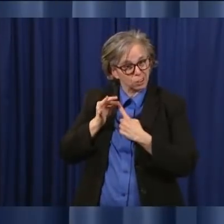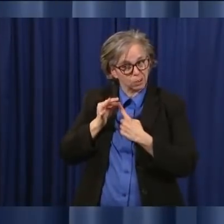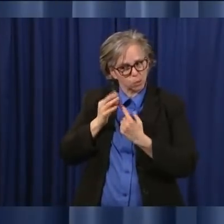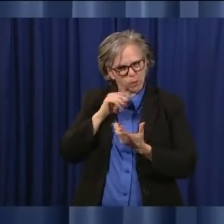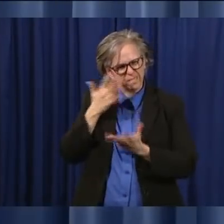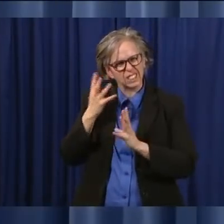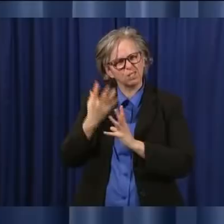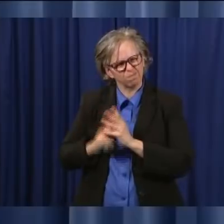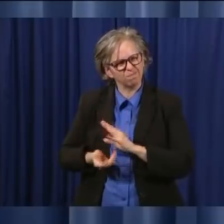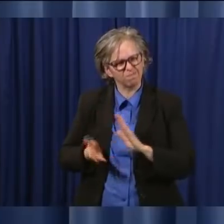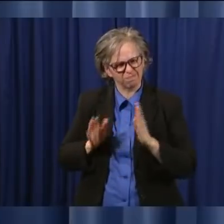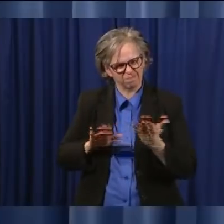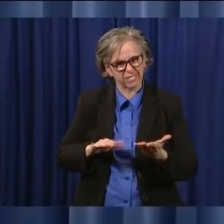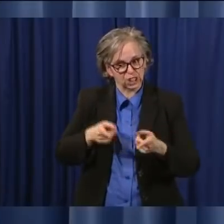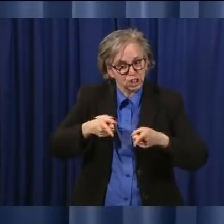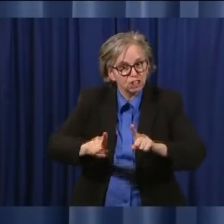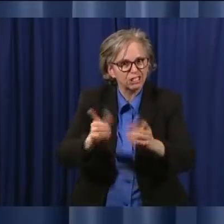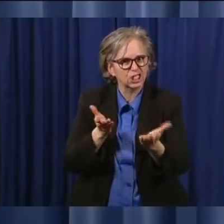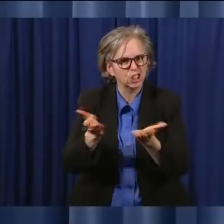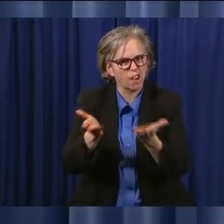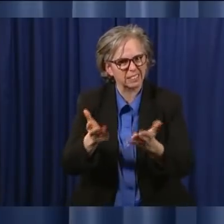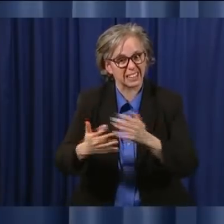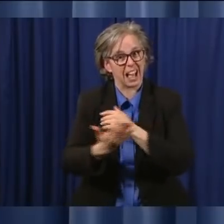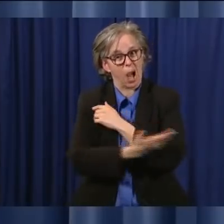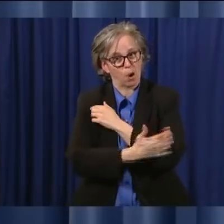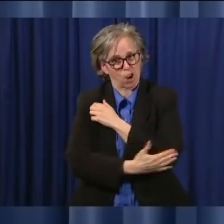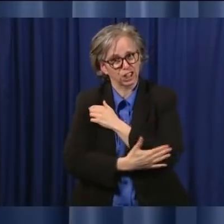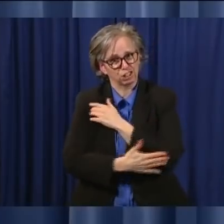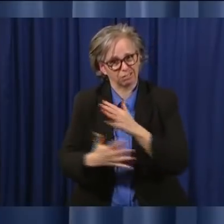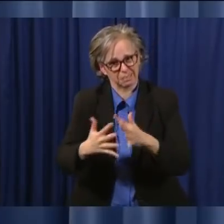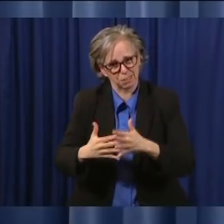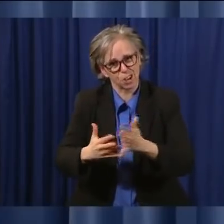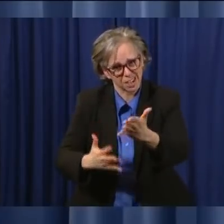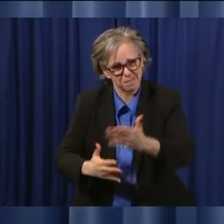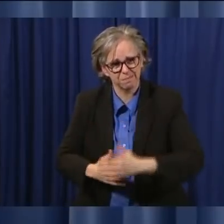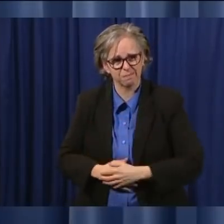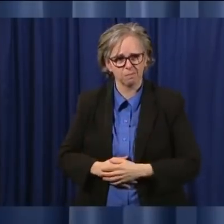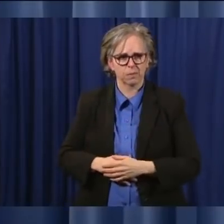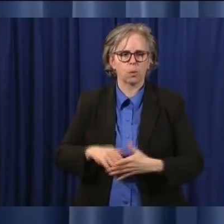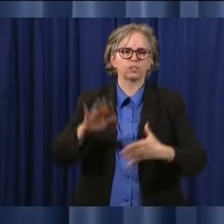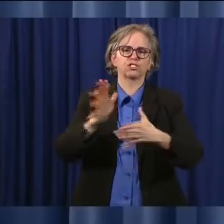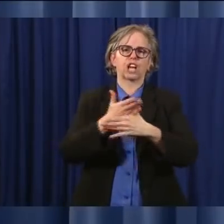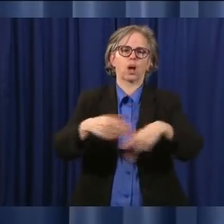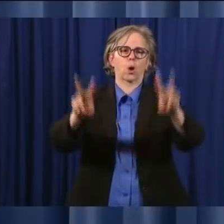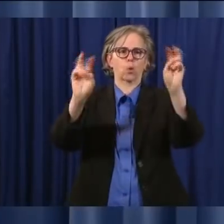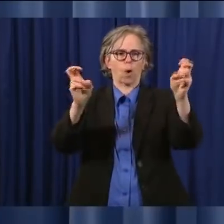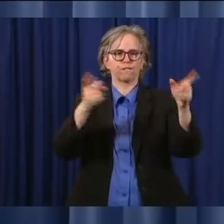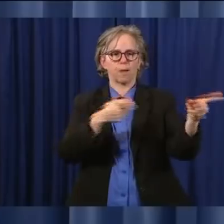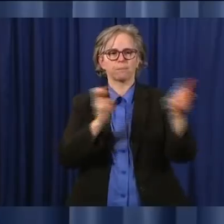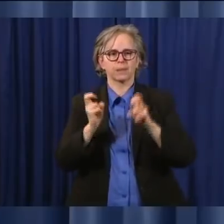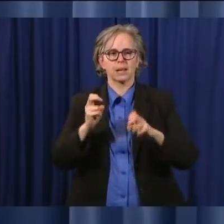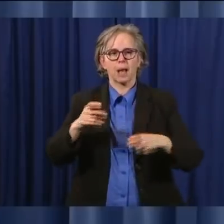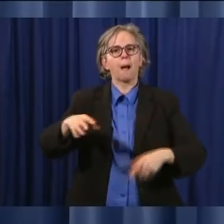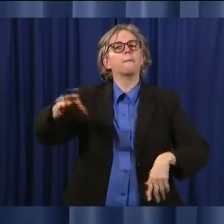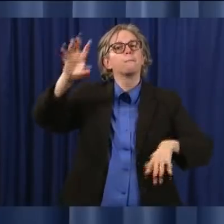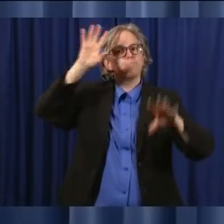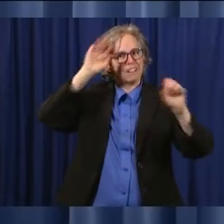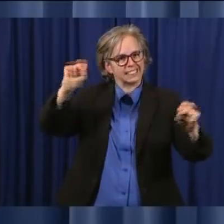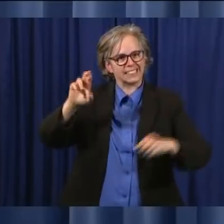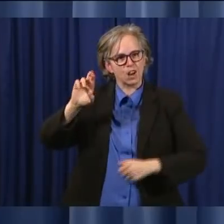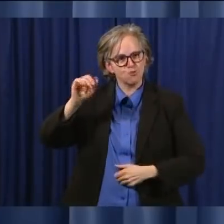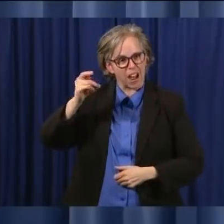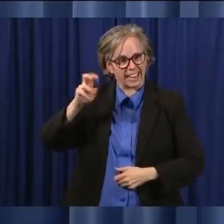in service to our country. I'd like to share a quote from President Ronald Reagan from